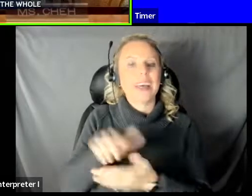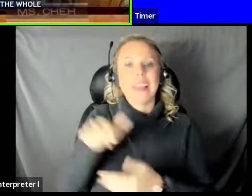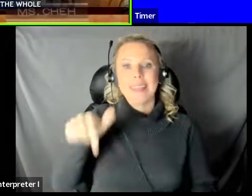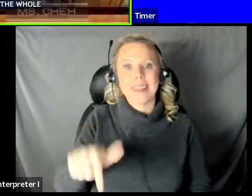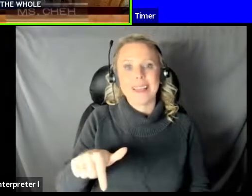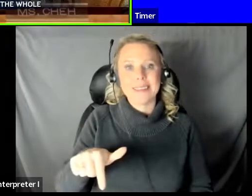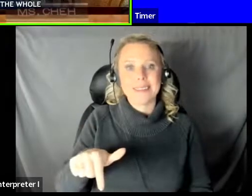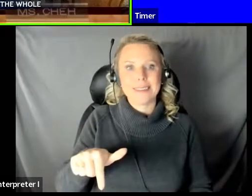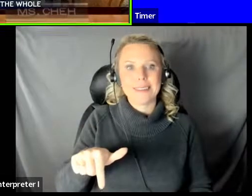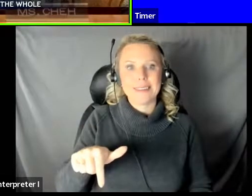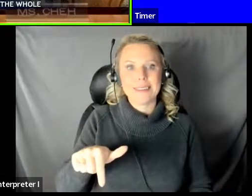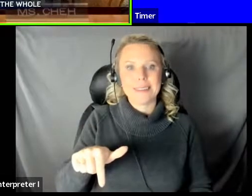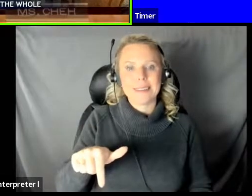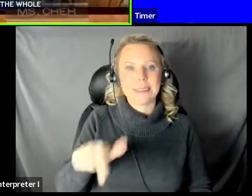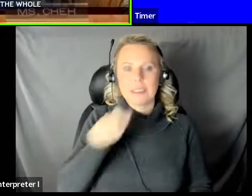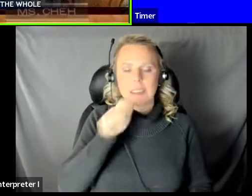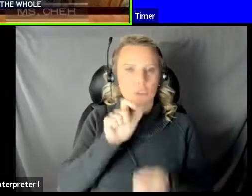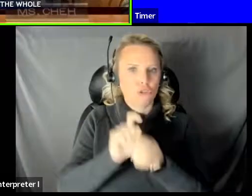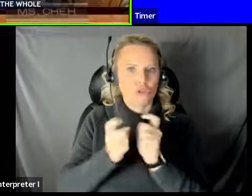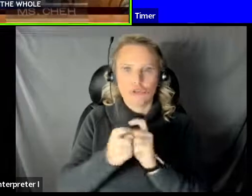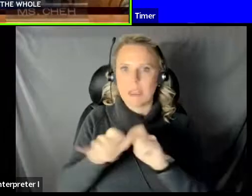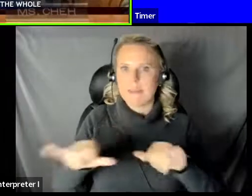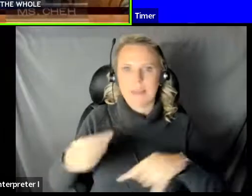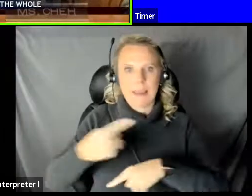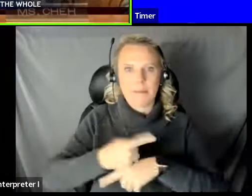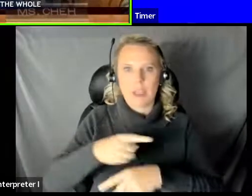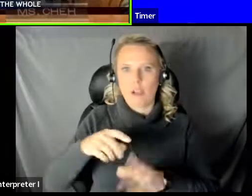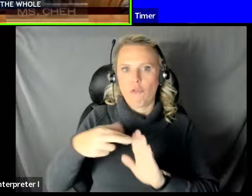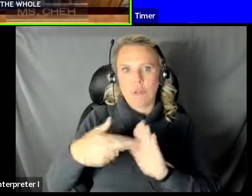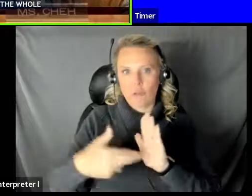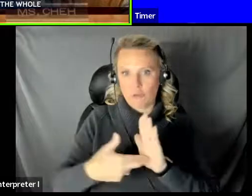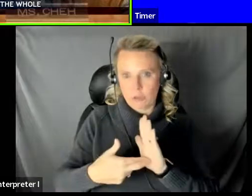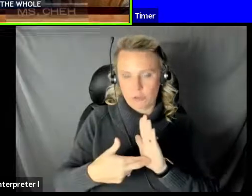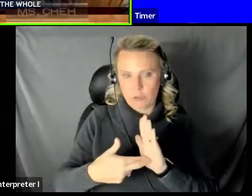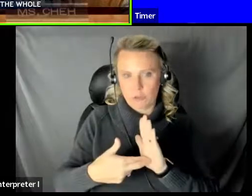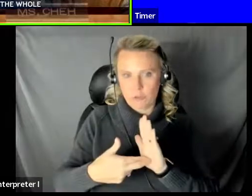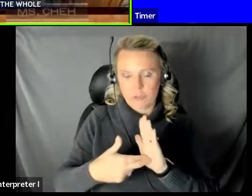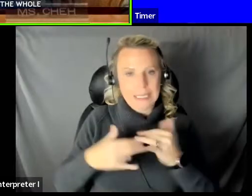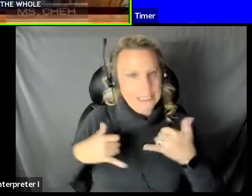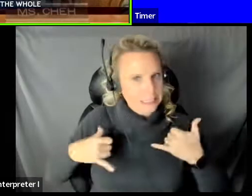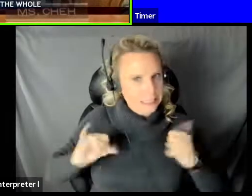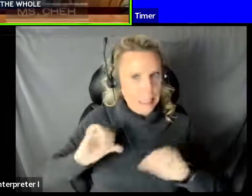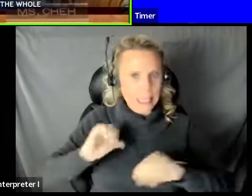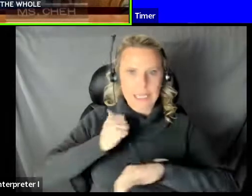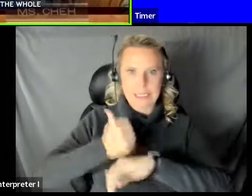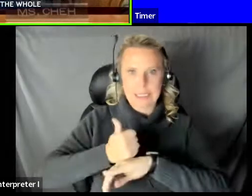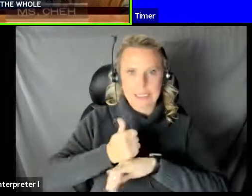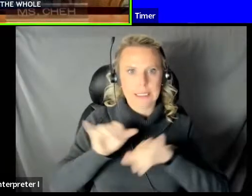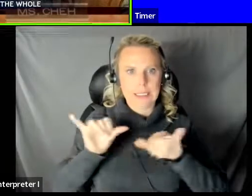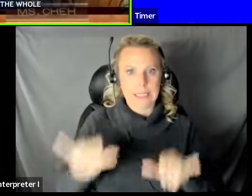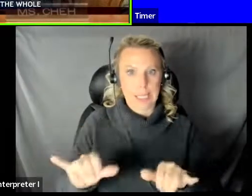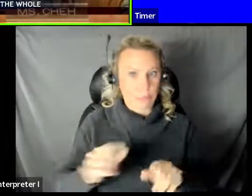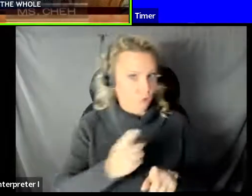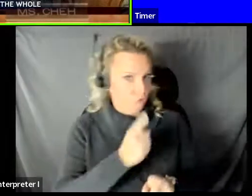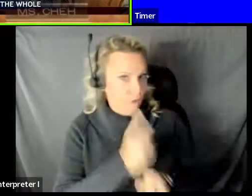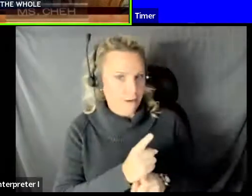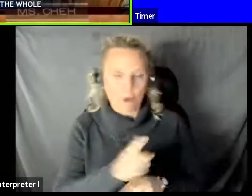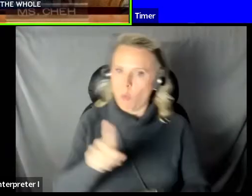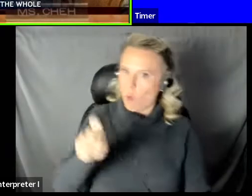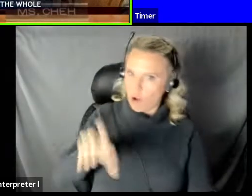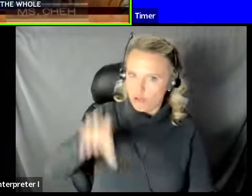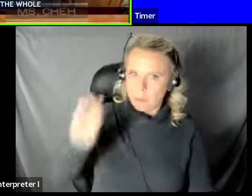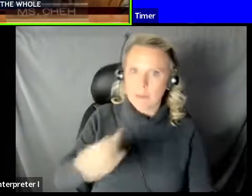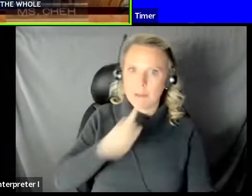not change same day registration. That still exists the way it is now, correct?